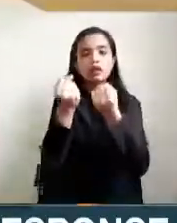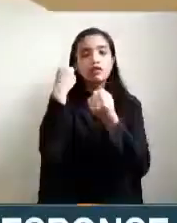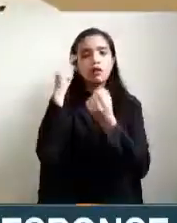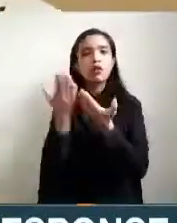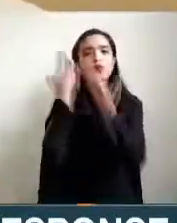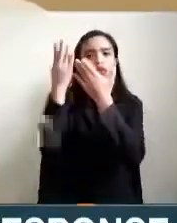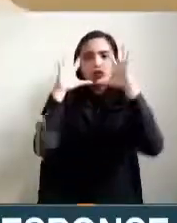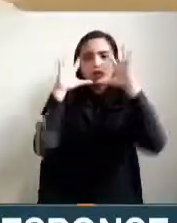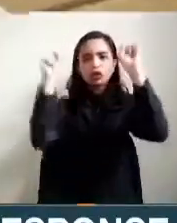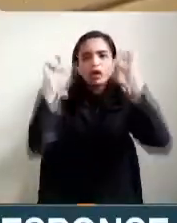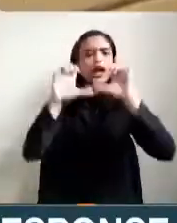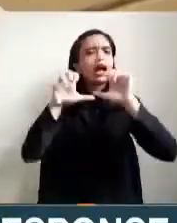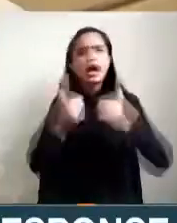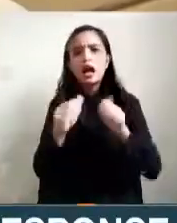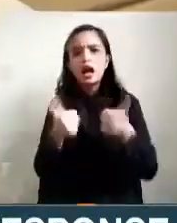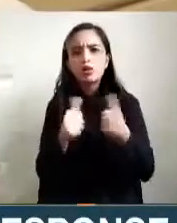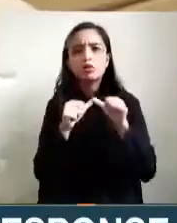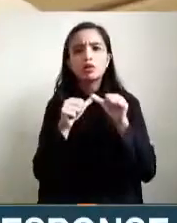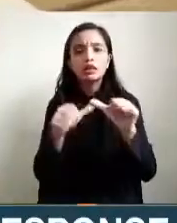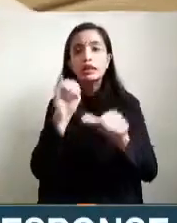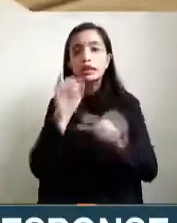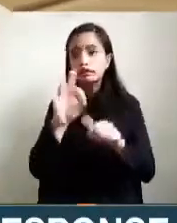to move forward past April 30.